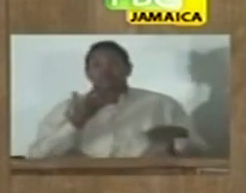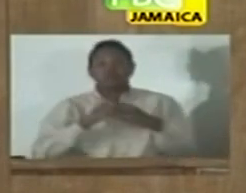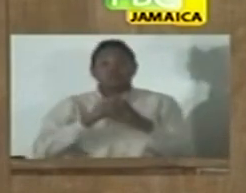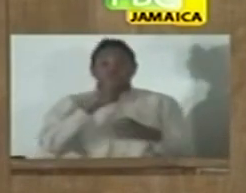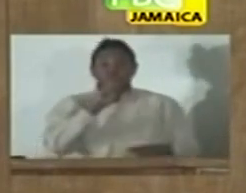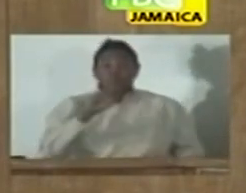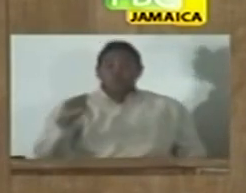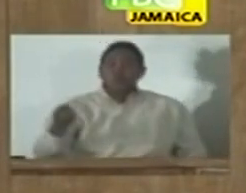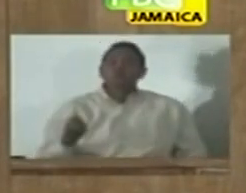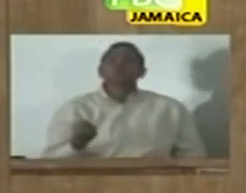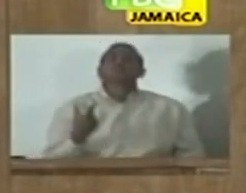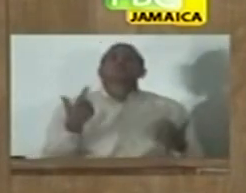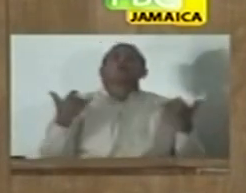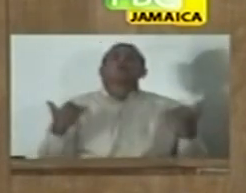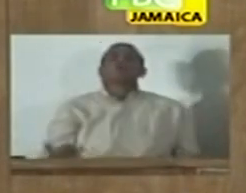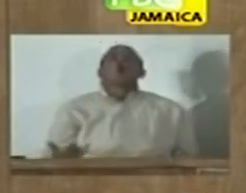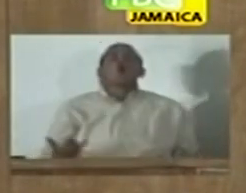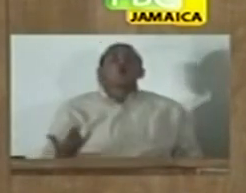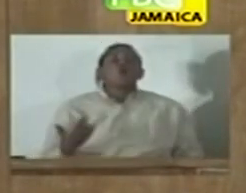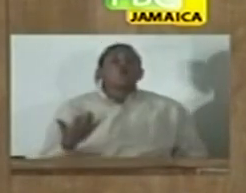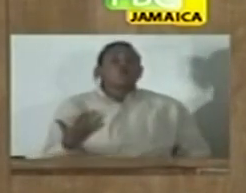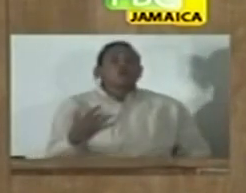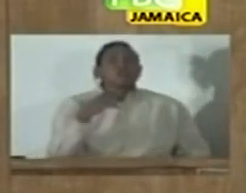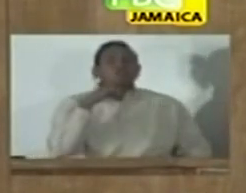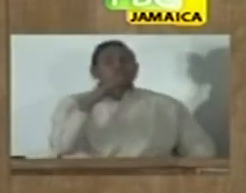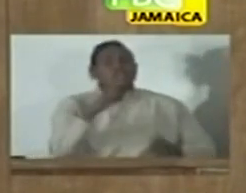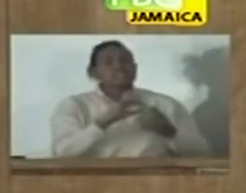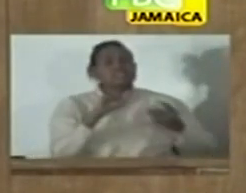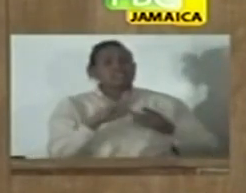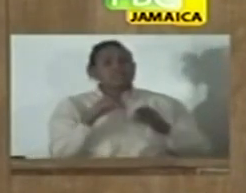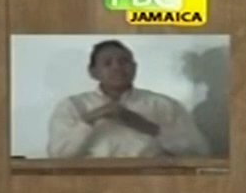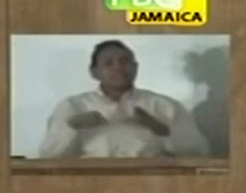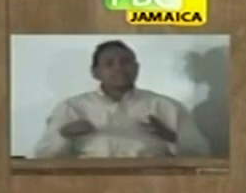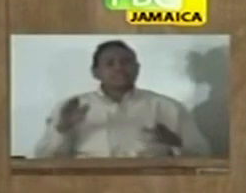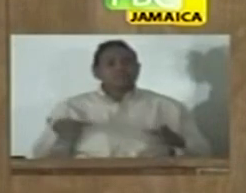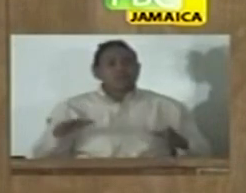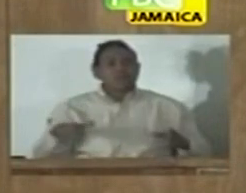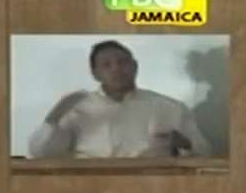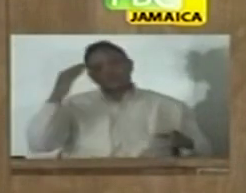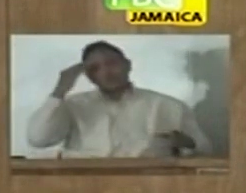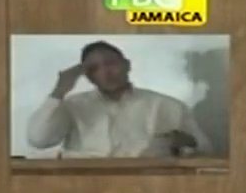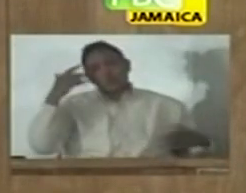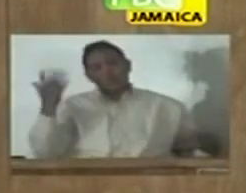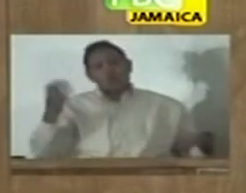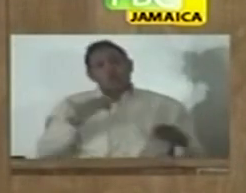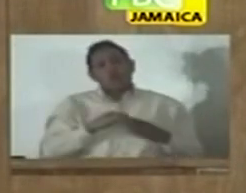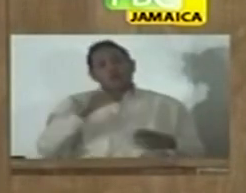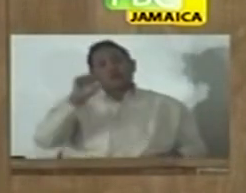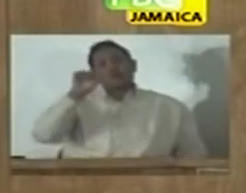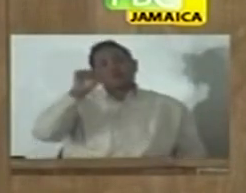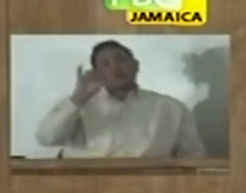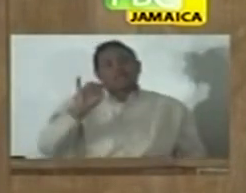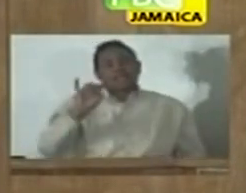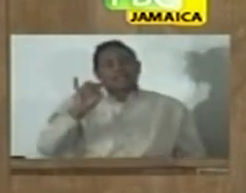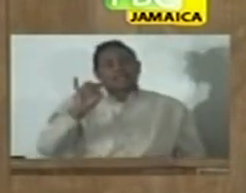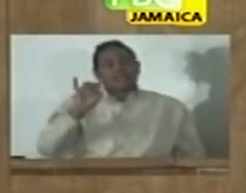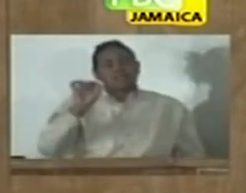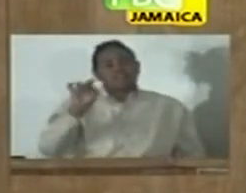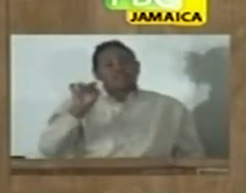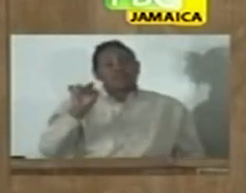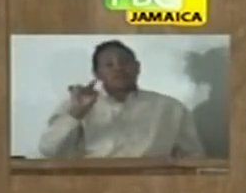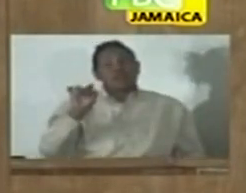2000s, and now, is a statement made in this Parliament on the 28th of